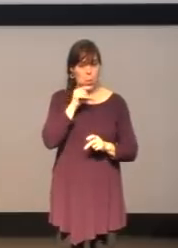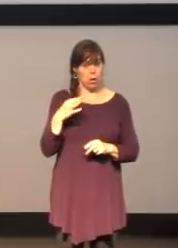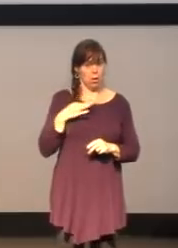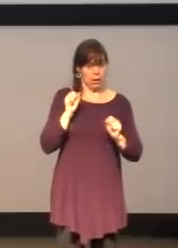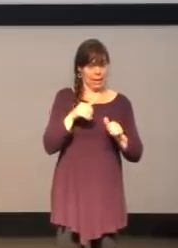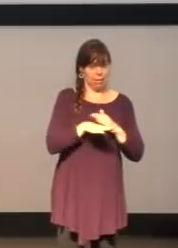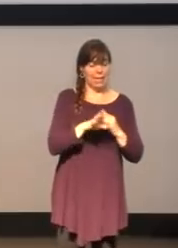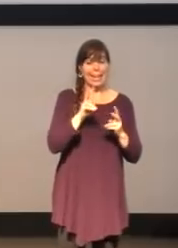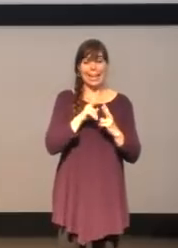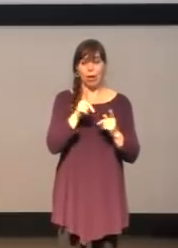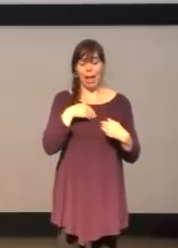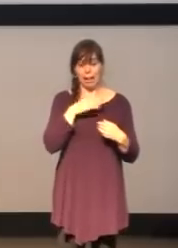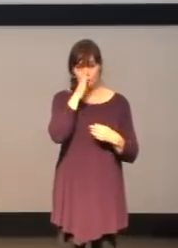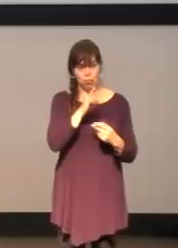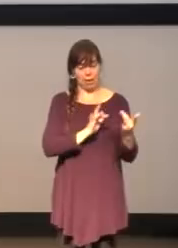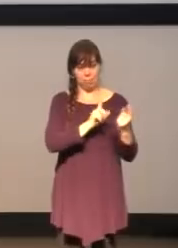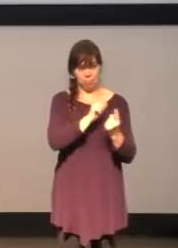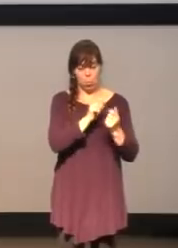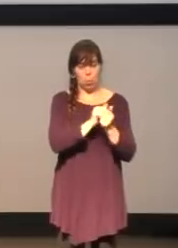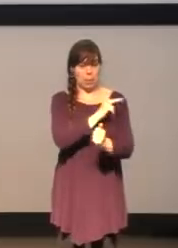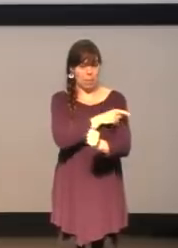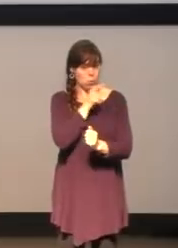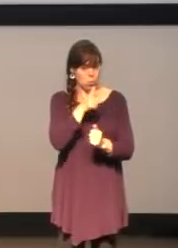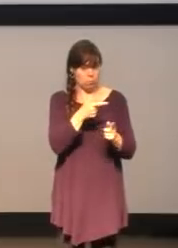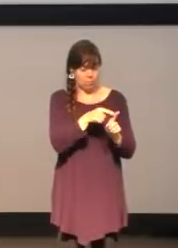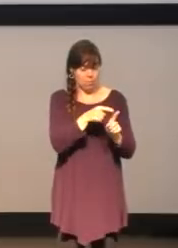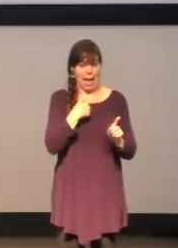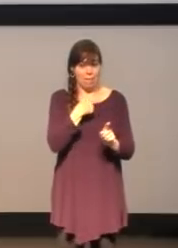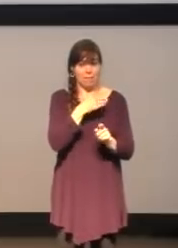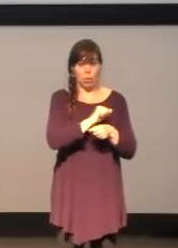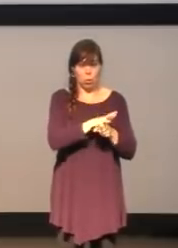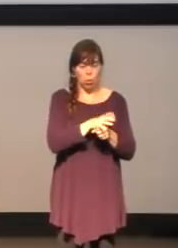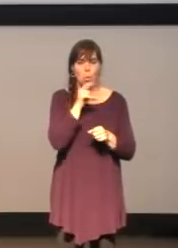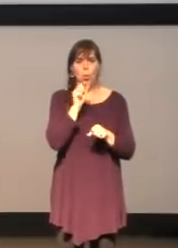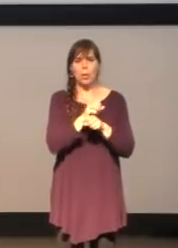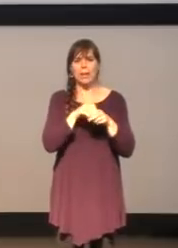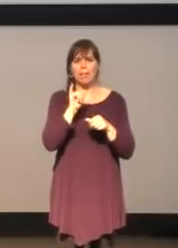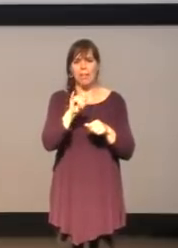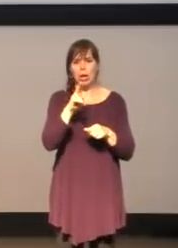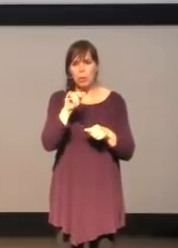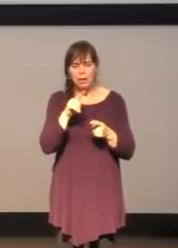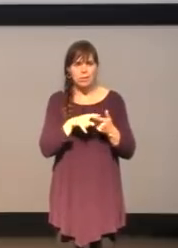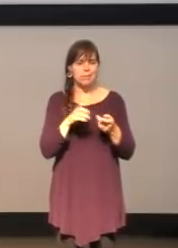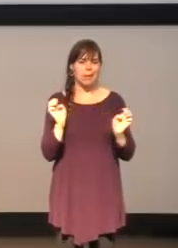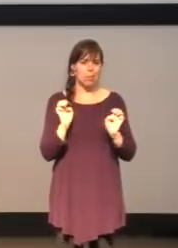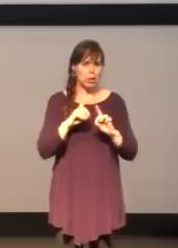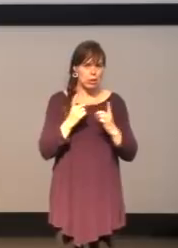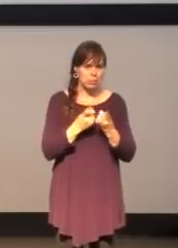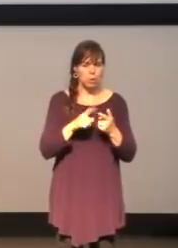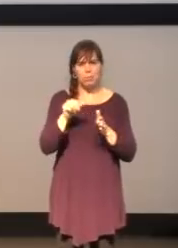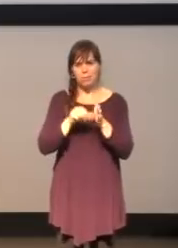either had direct contact or care with patients with COVID, or those who worked in those units. So the emergency room, operating